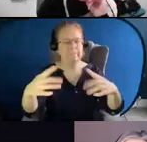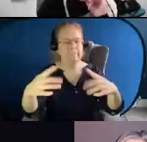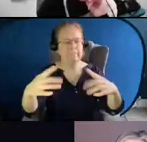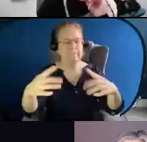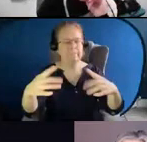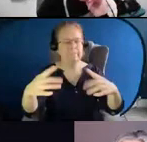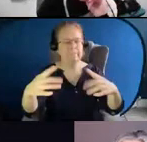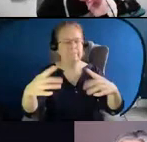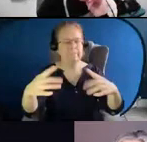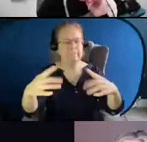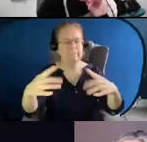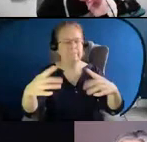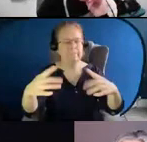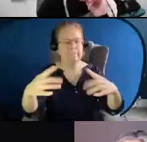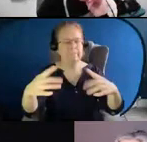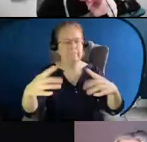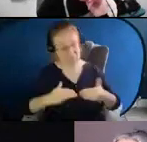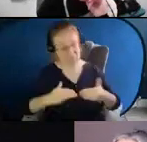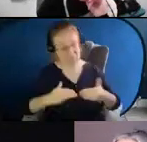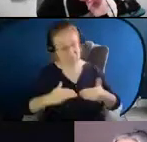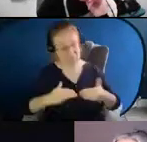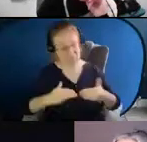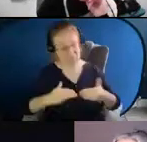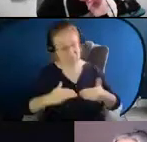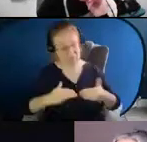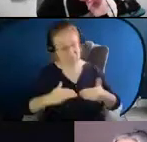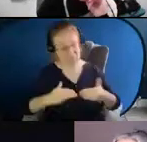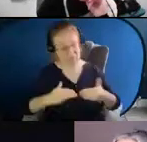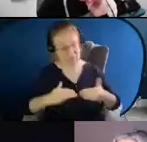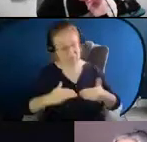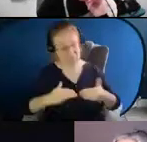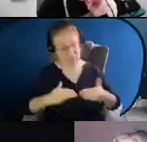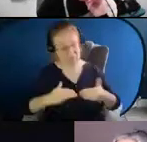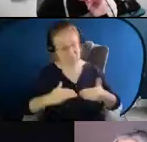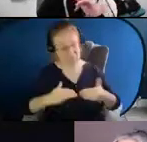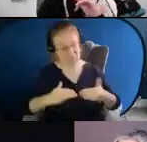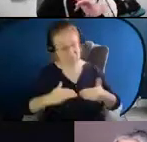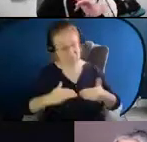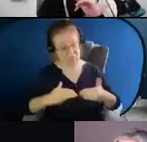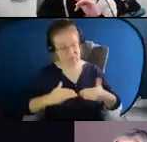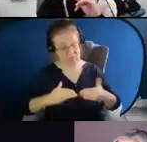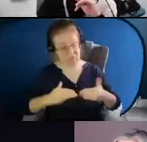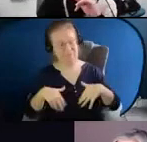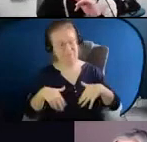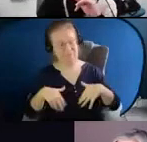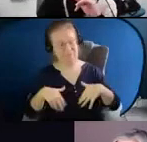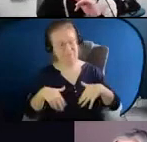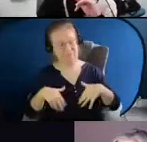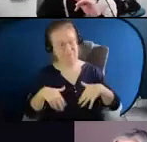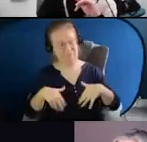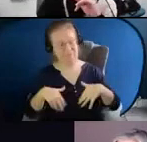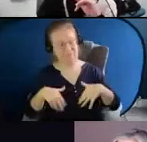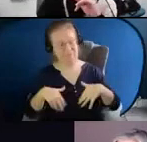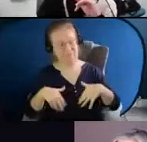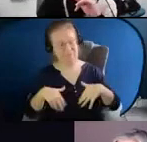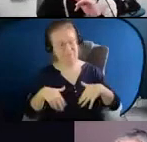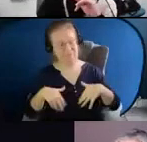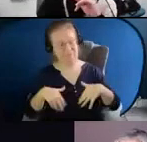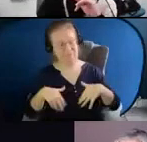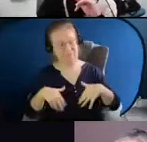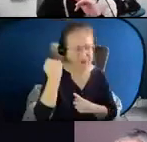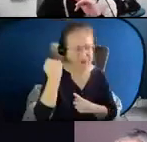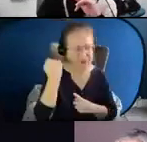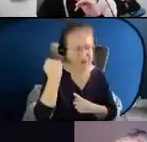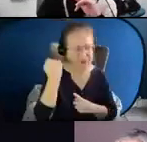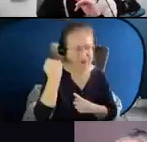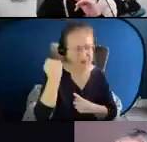and learning providers, but they're certainly not unachievable or insurmountable. Certainly if other individuals out there